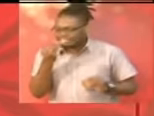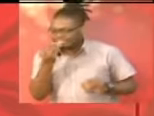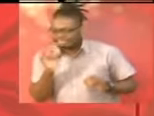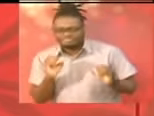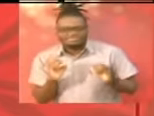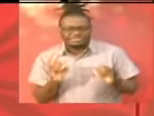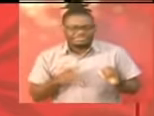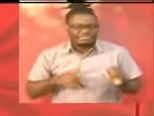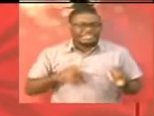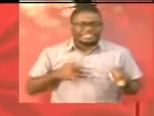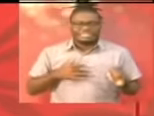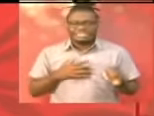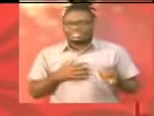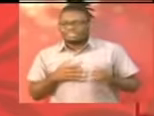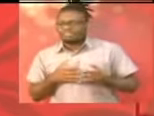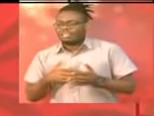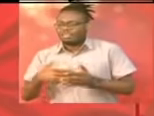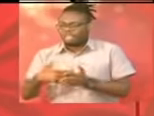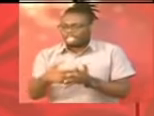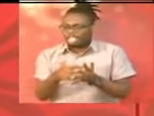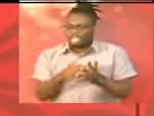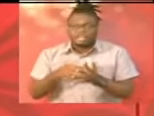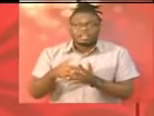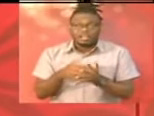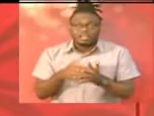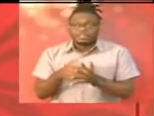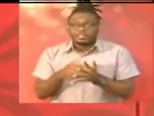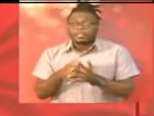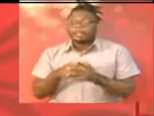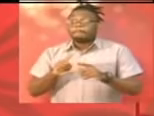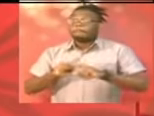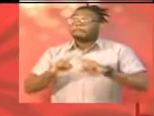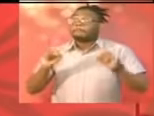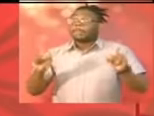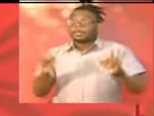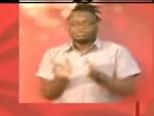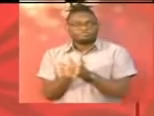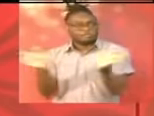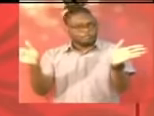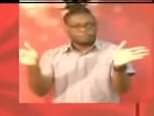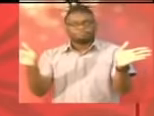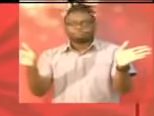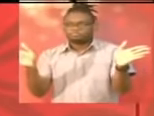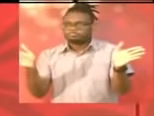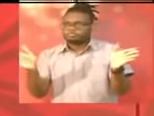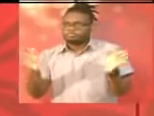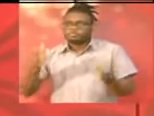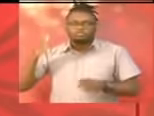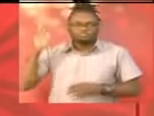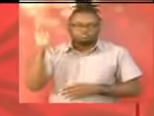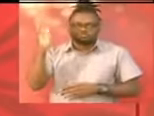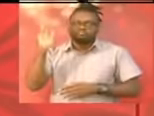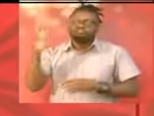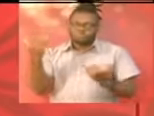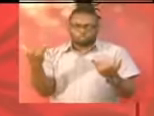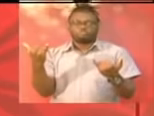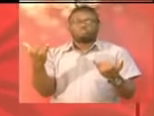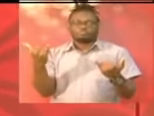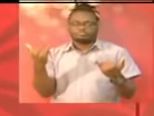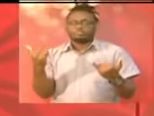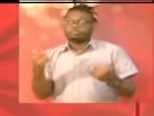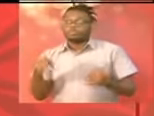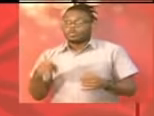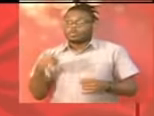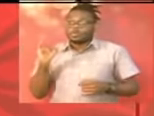The sustained public education campaign was enough for me to know to go get tested. The result came back